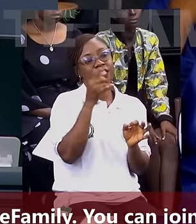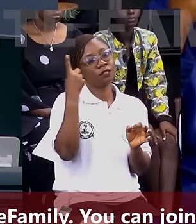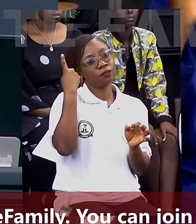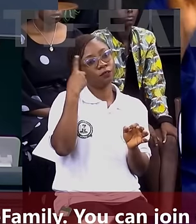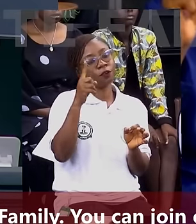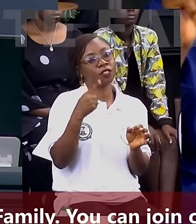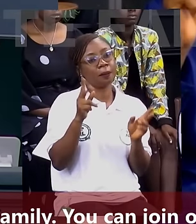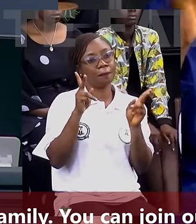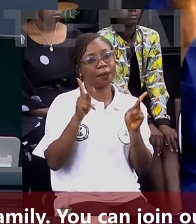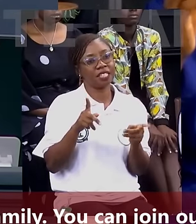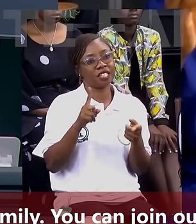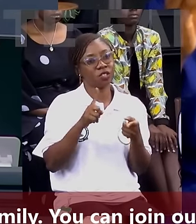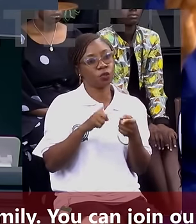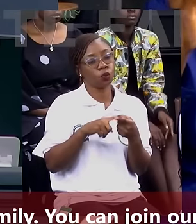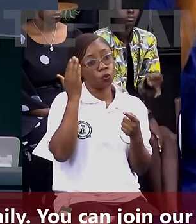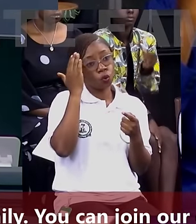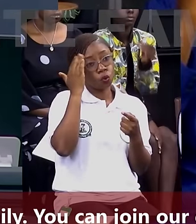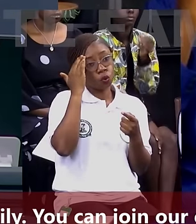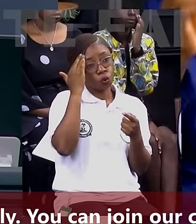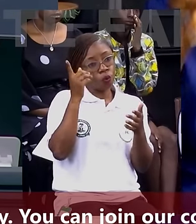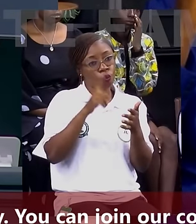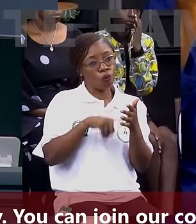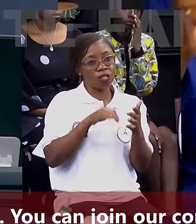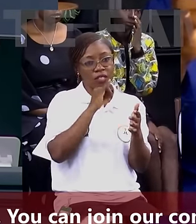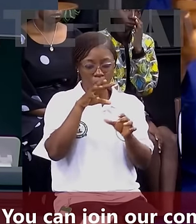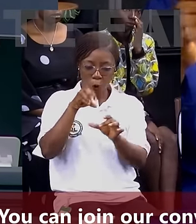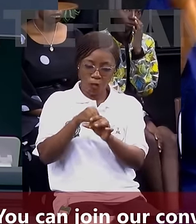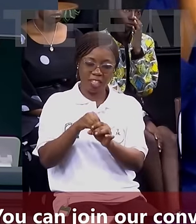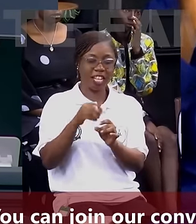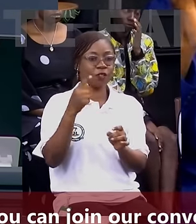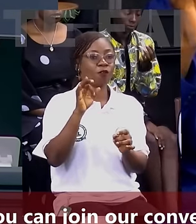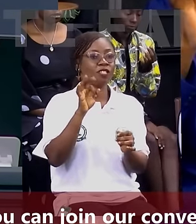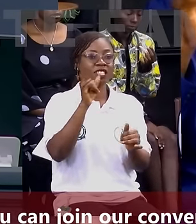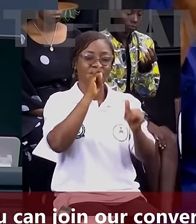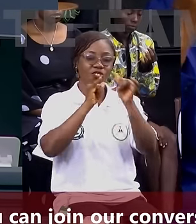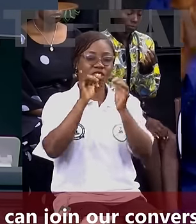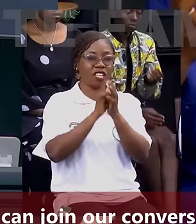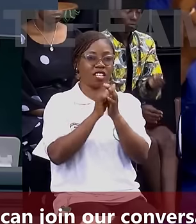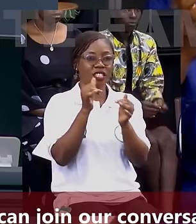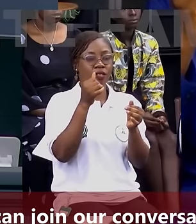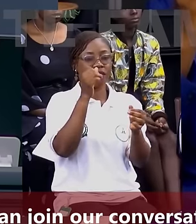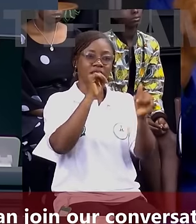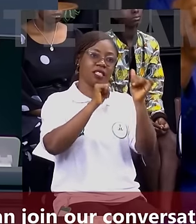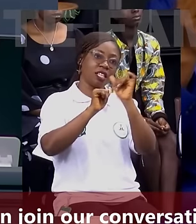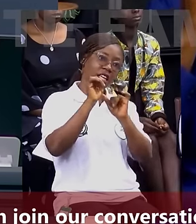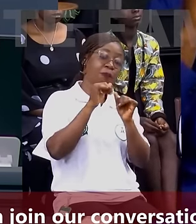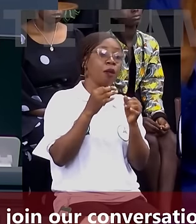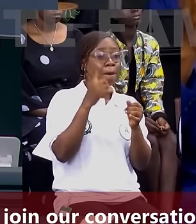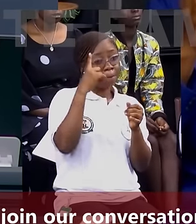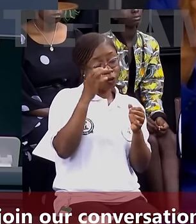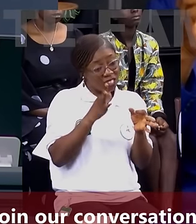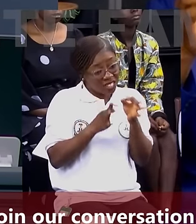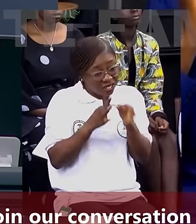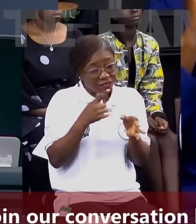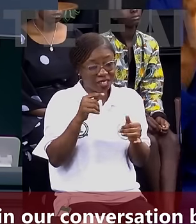the person to know what is the content of the drink that is taken. Because if the